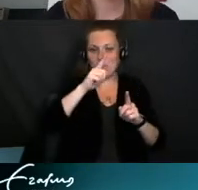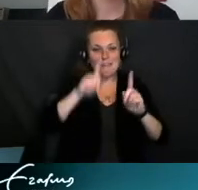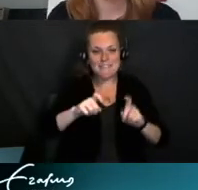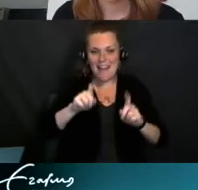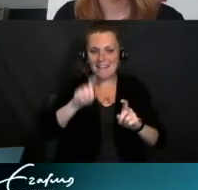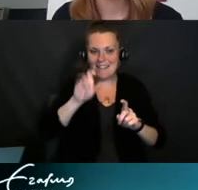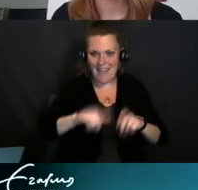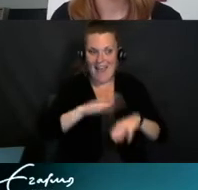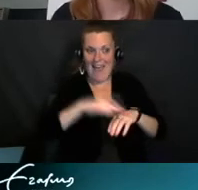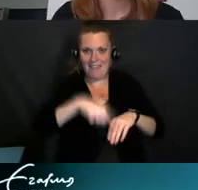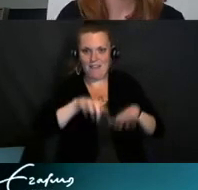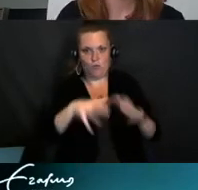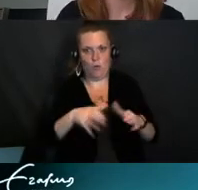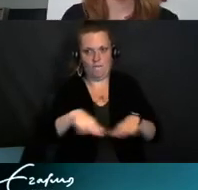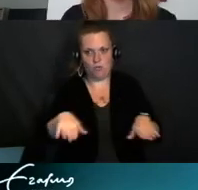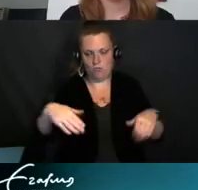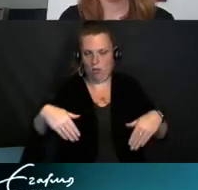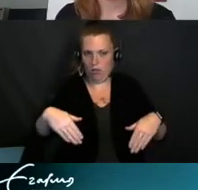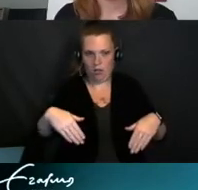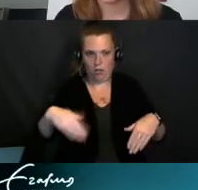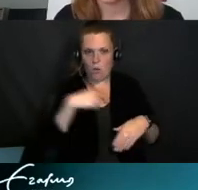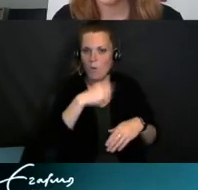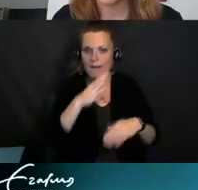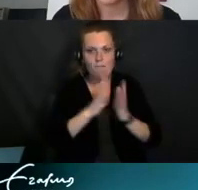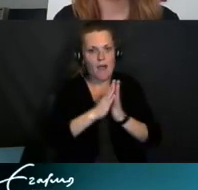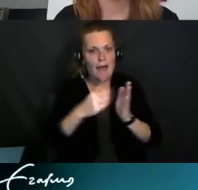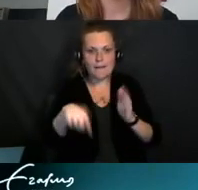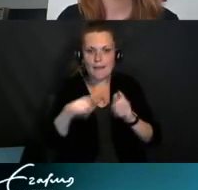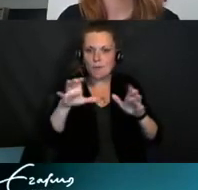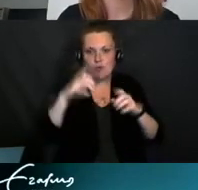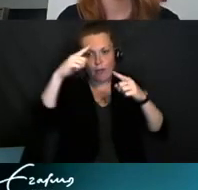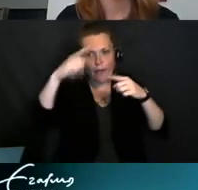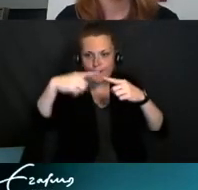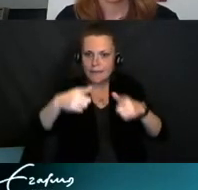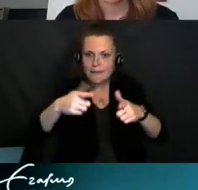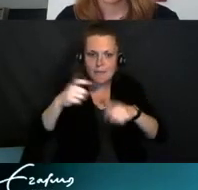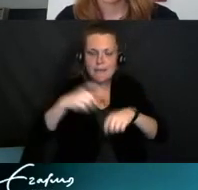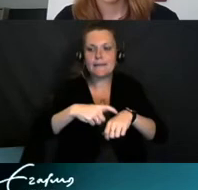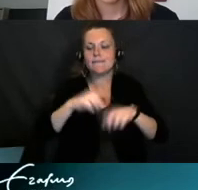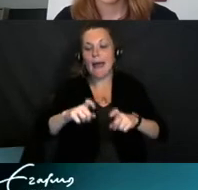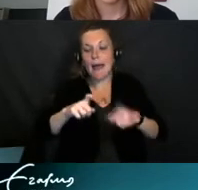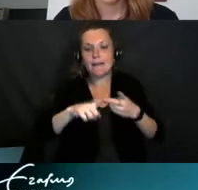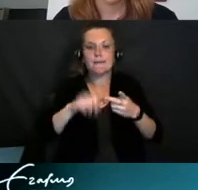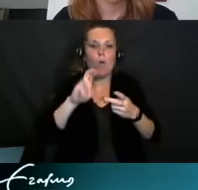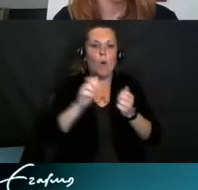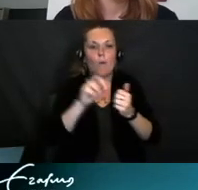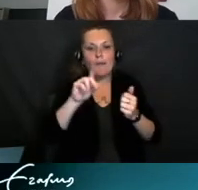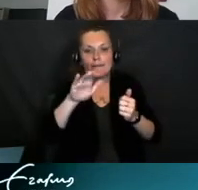those kids here. We didn't ask them to do a speed test or dices or stuff like this,